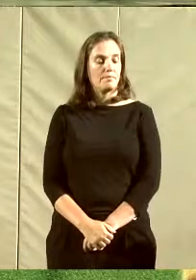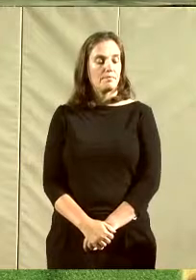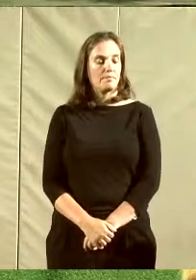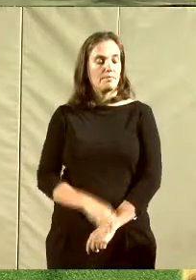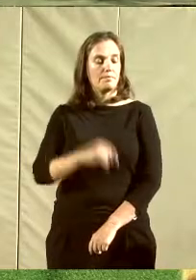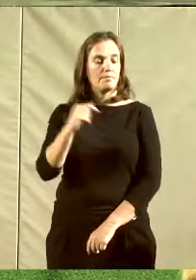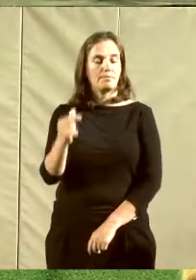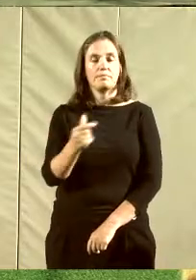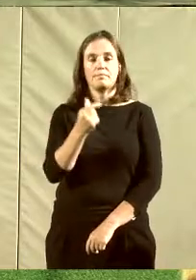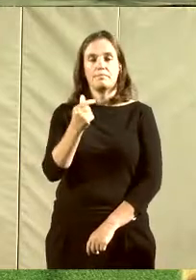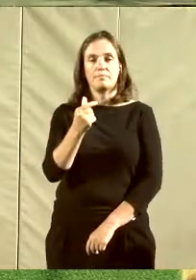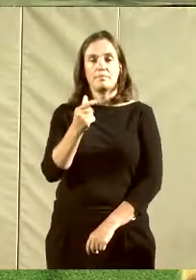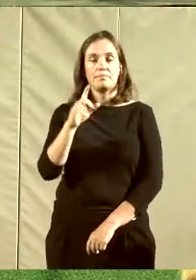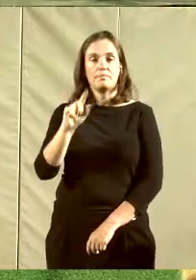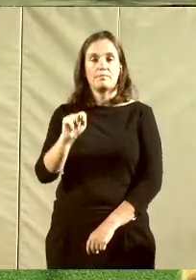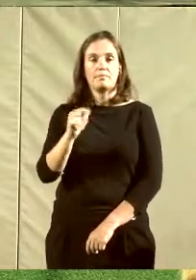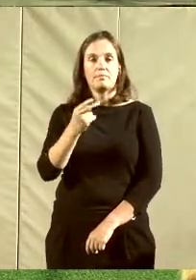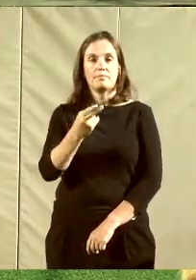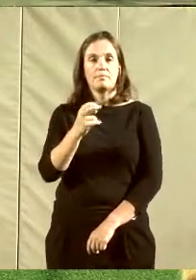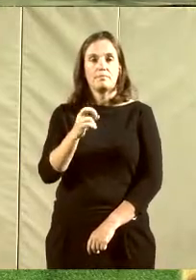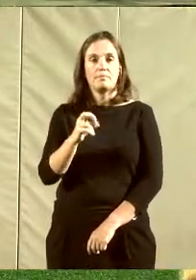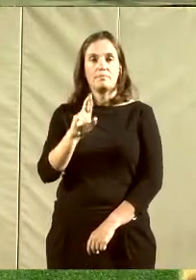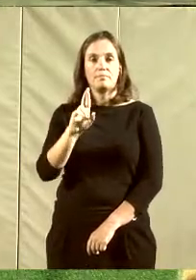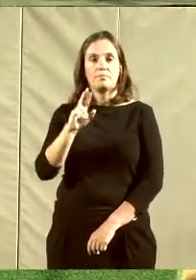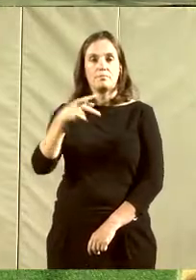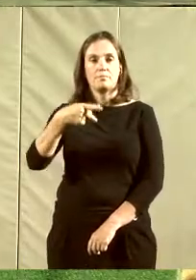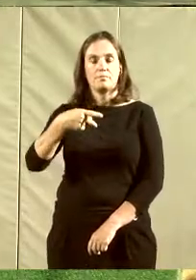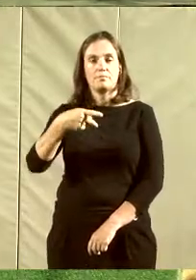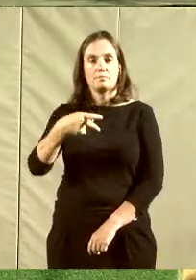Garrett Wade Thorpe.